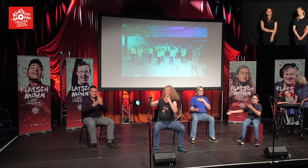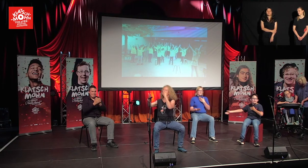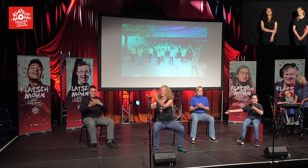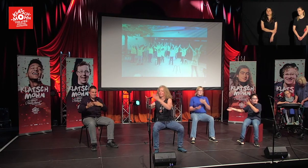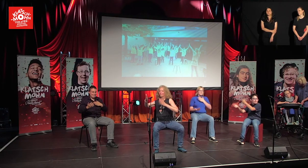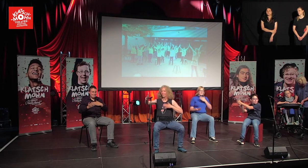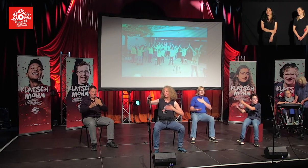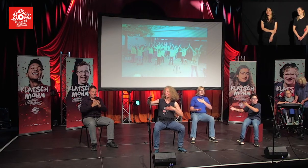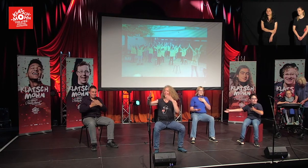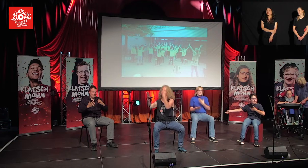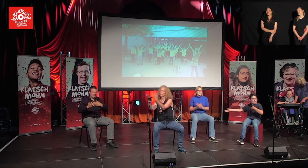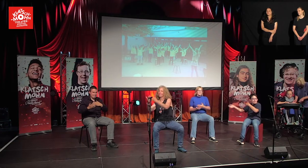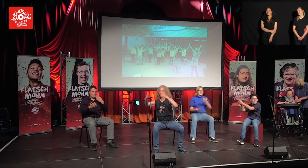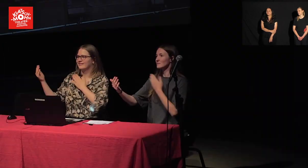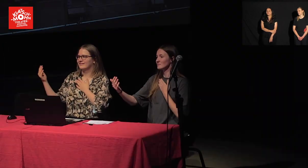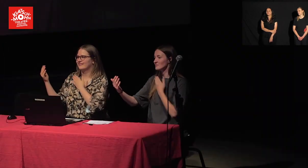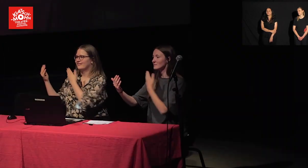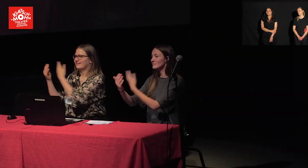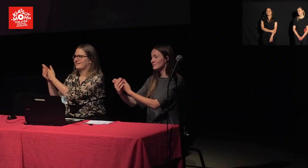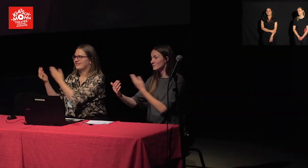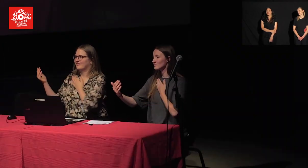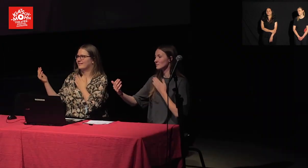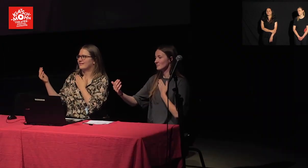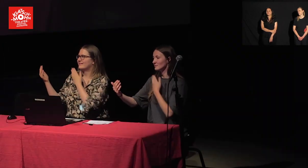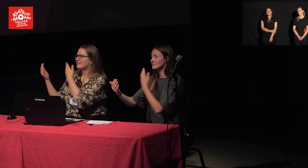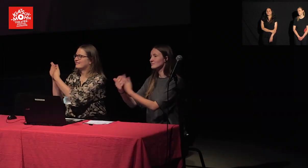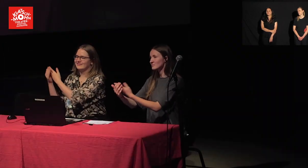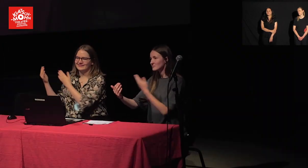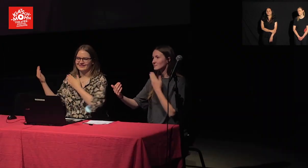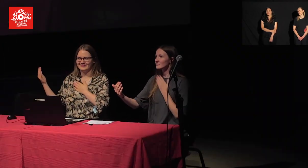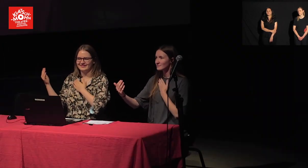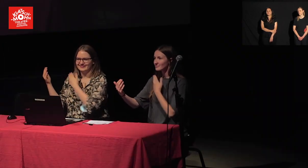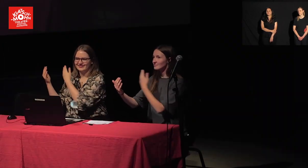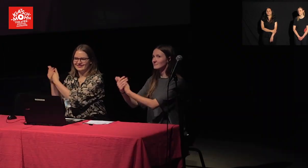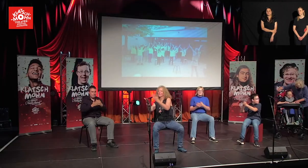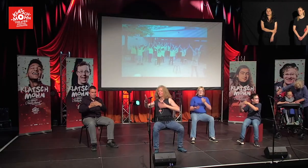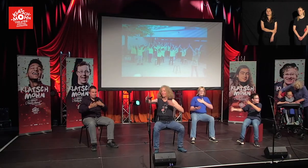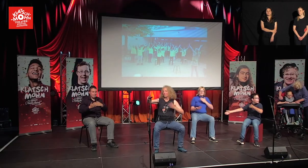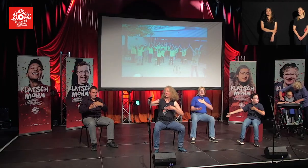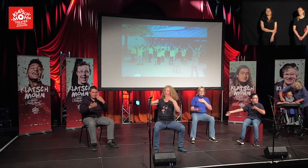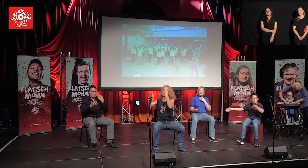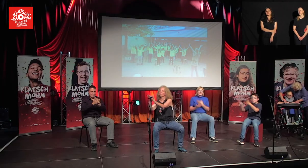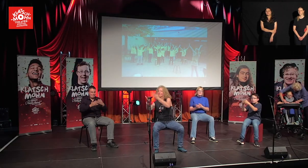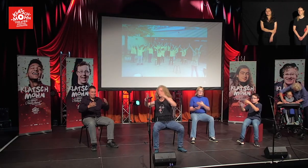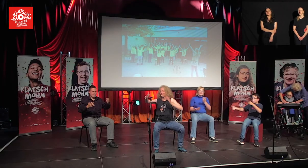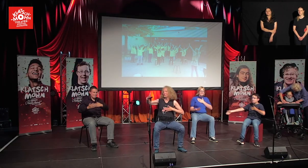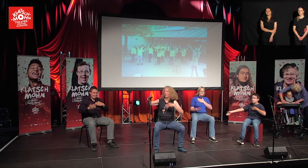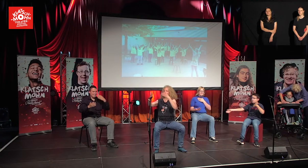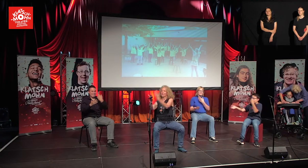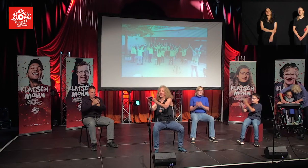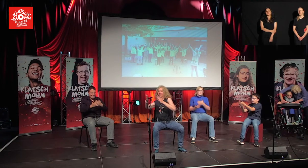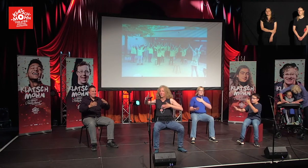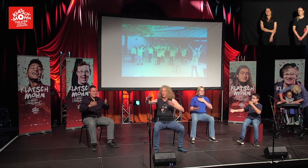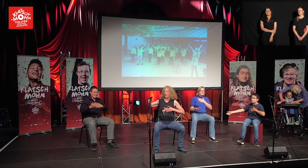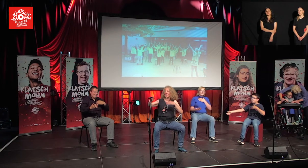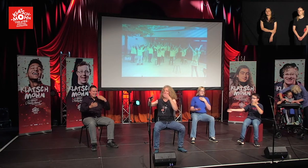from, I'll say a different land. But I've got memories and travel like gypsies in the